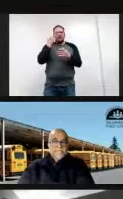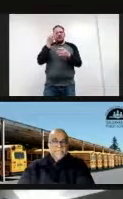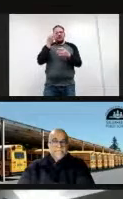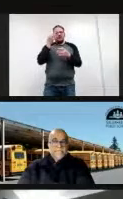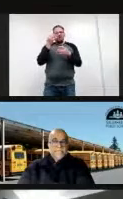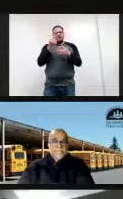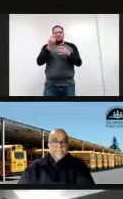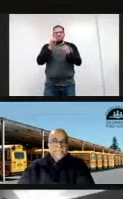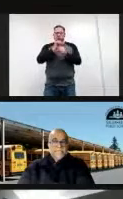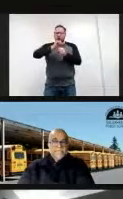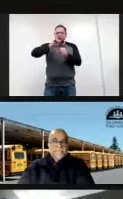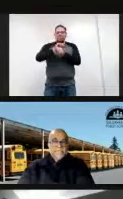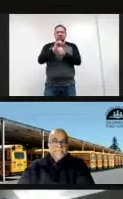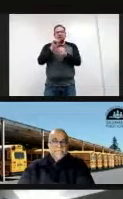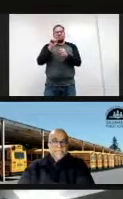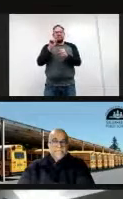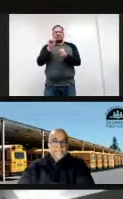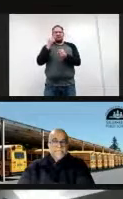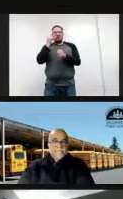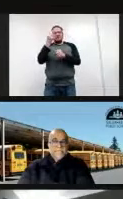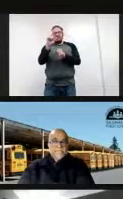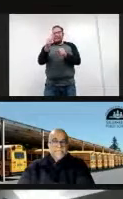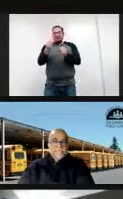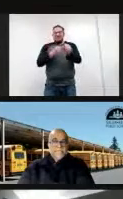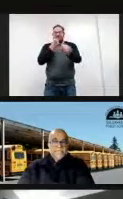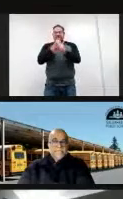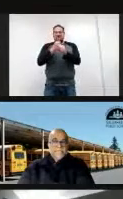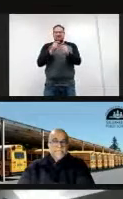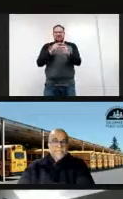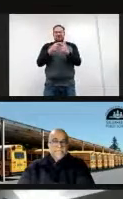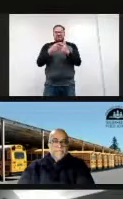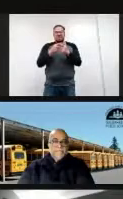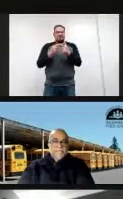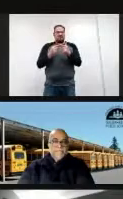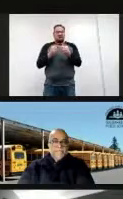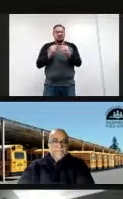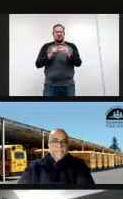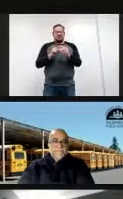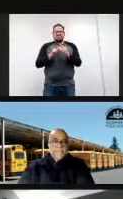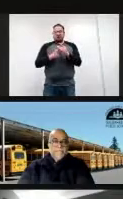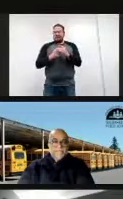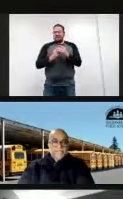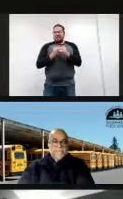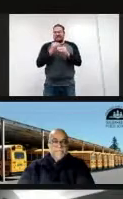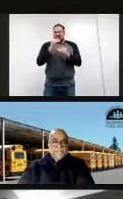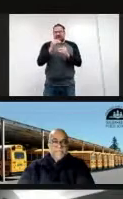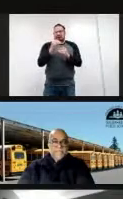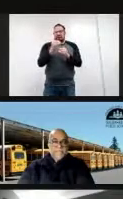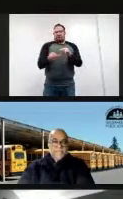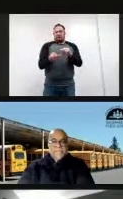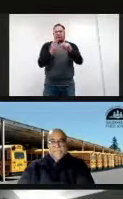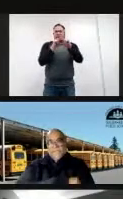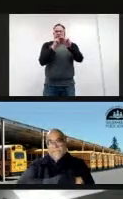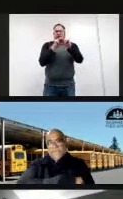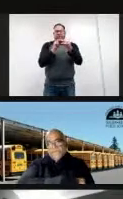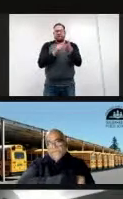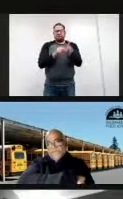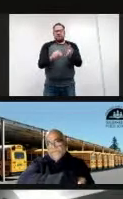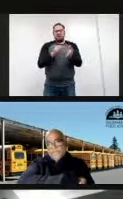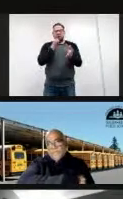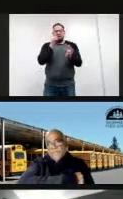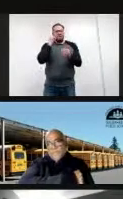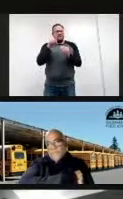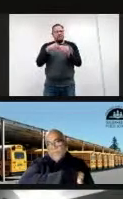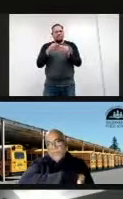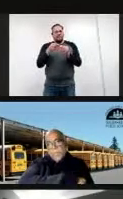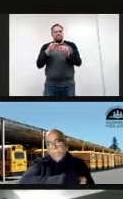for a decade and then we're starting the next person higher than that person. But I mean, just like not even thinking about starting